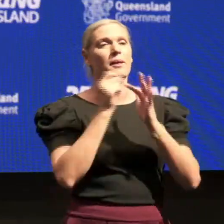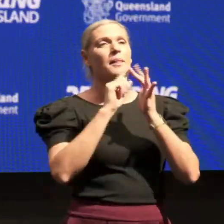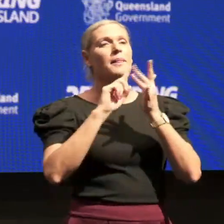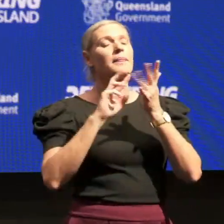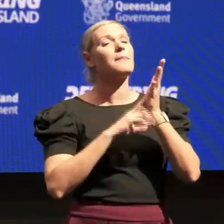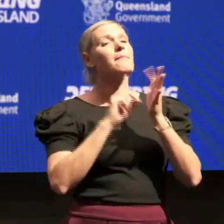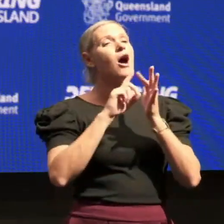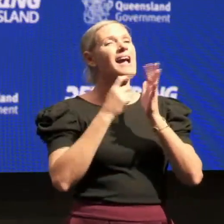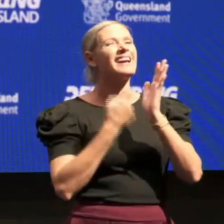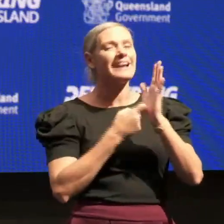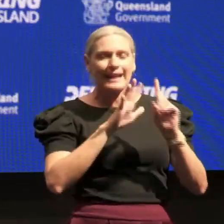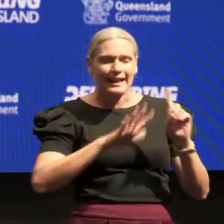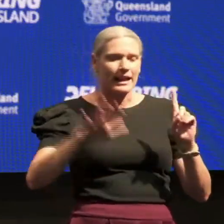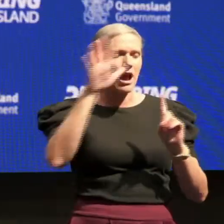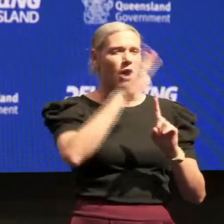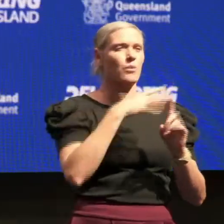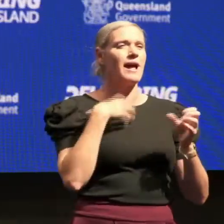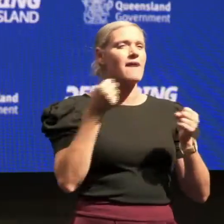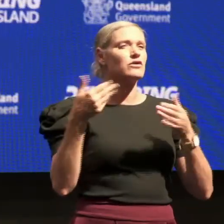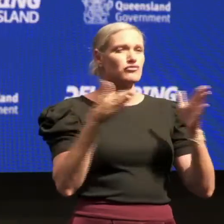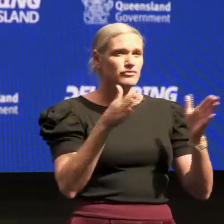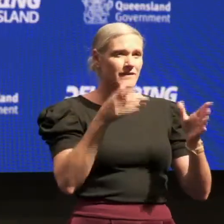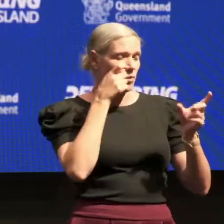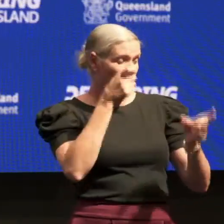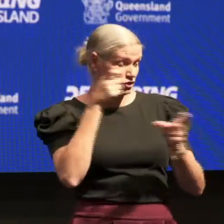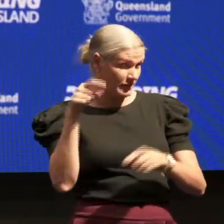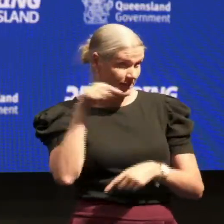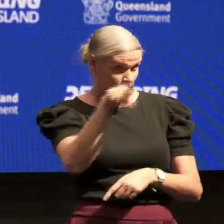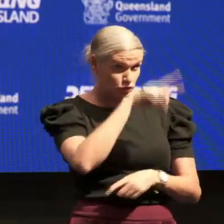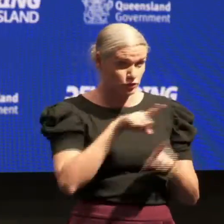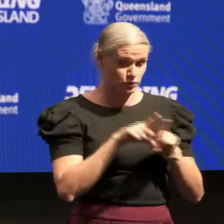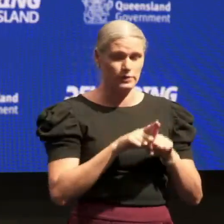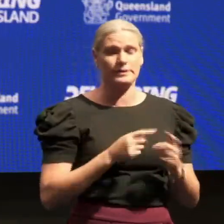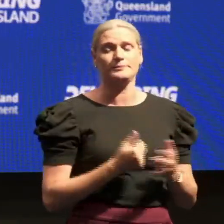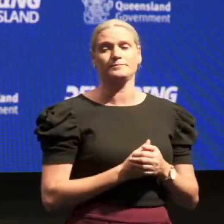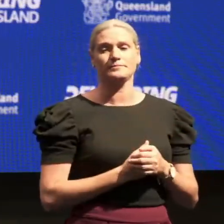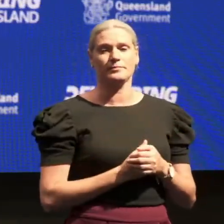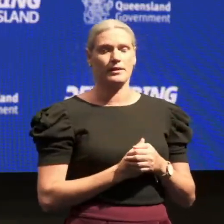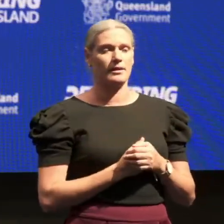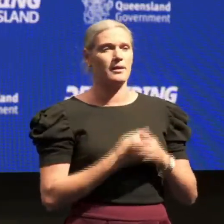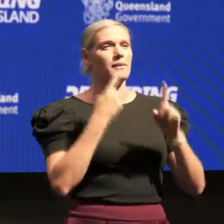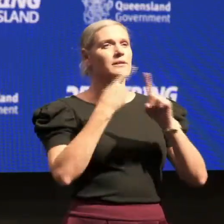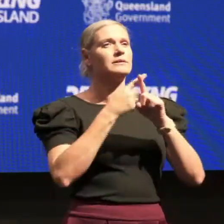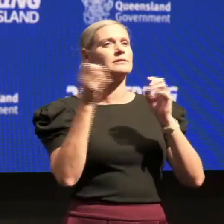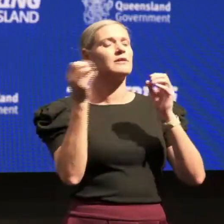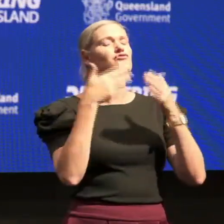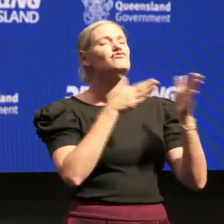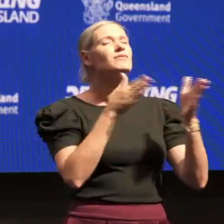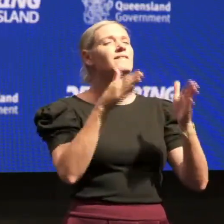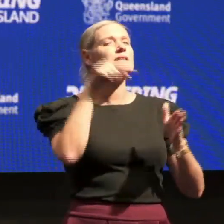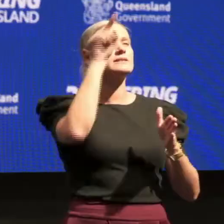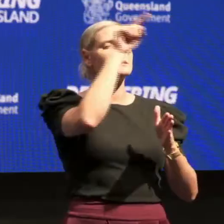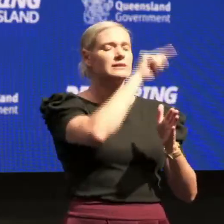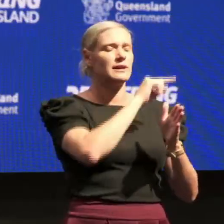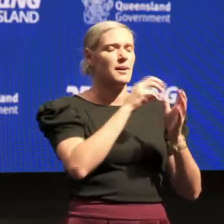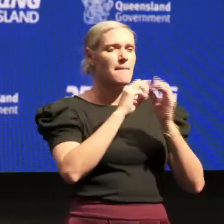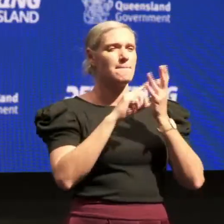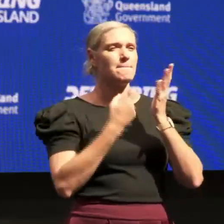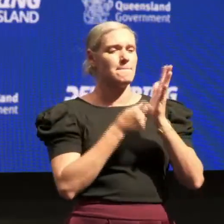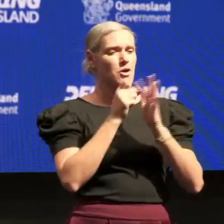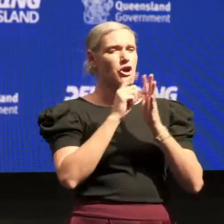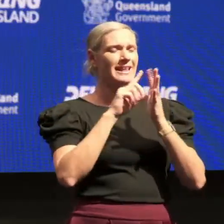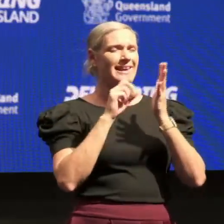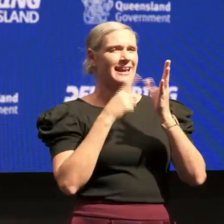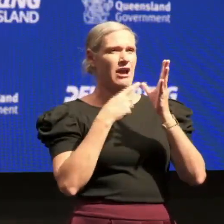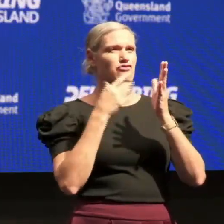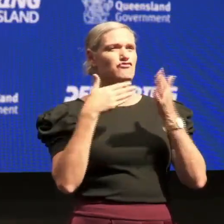River catchment, in which we've got minor flooding continuing, and also in the Burdekin River catchment, where we're watching the lower